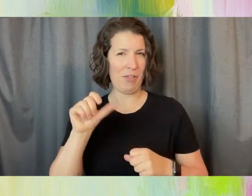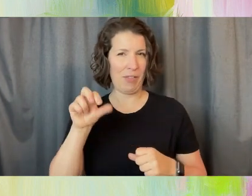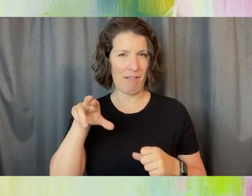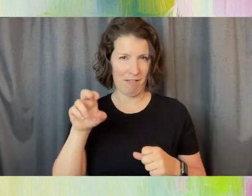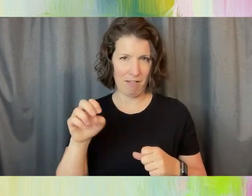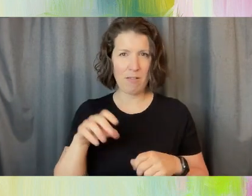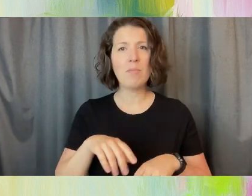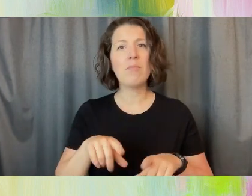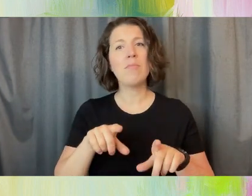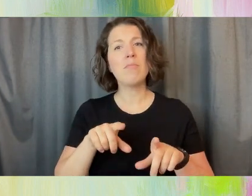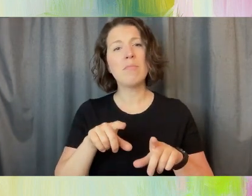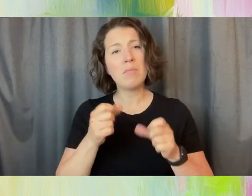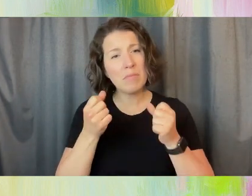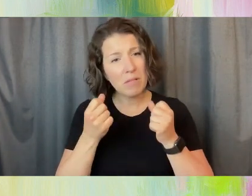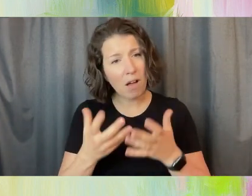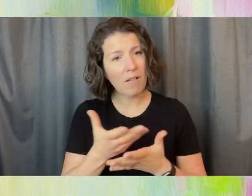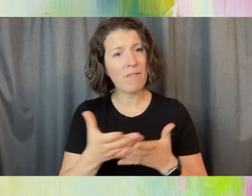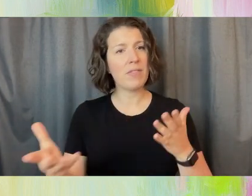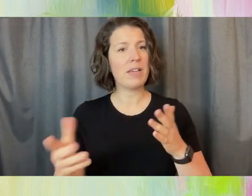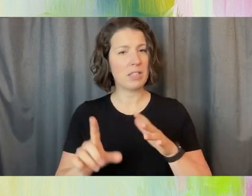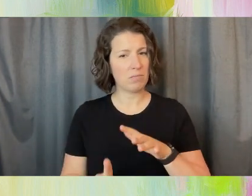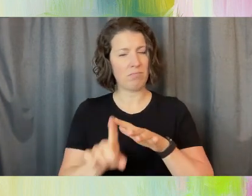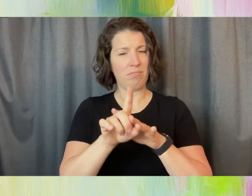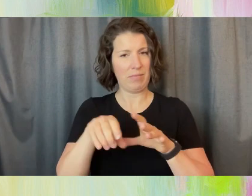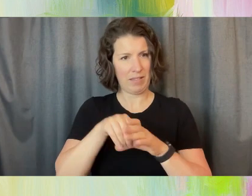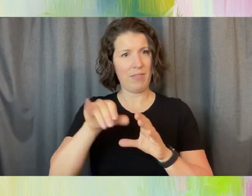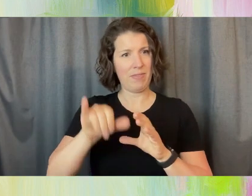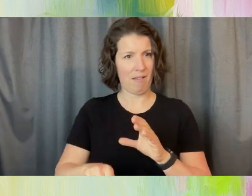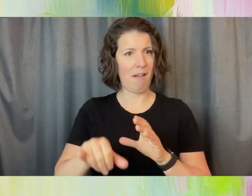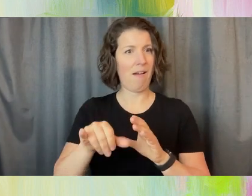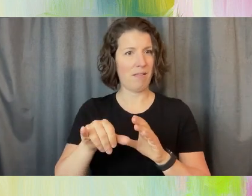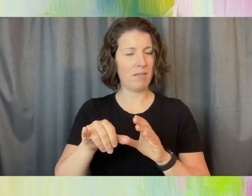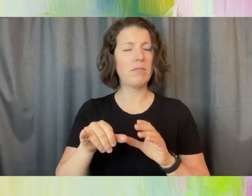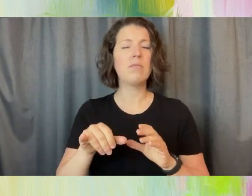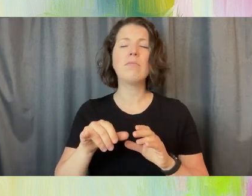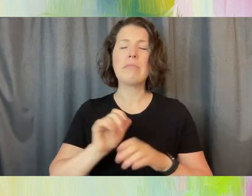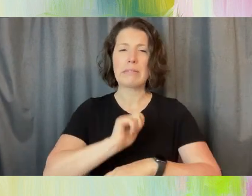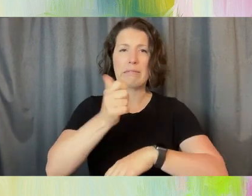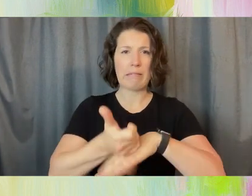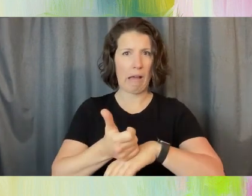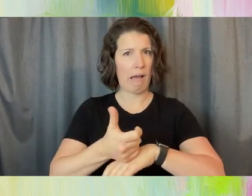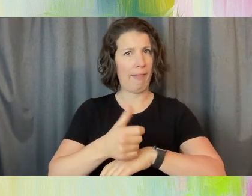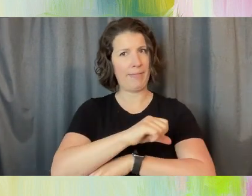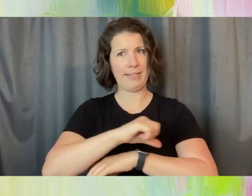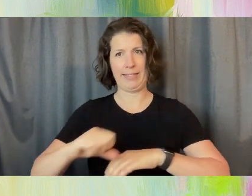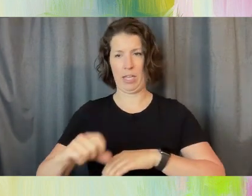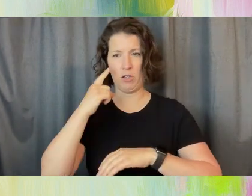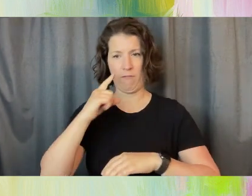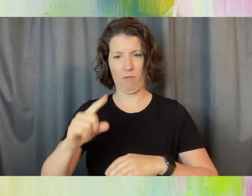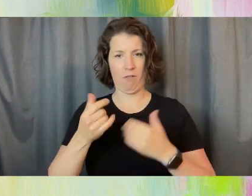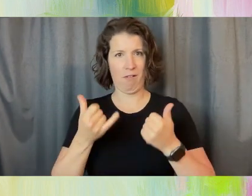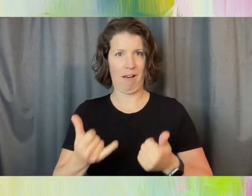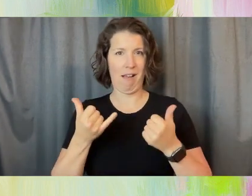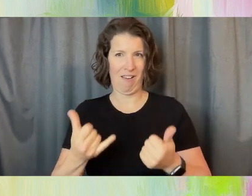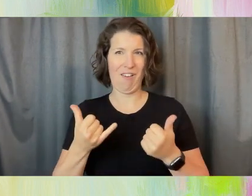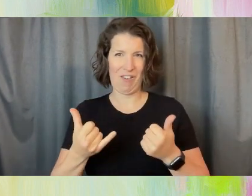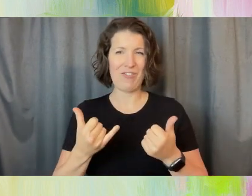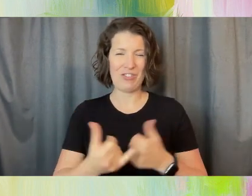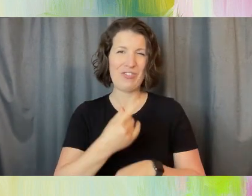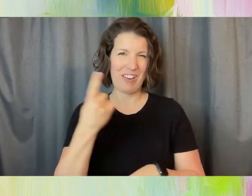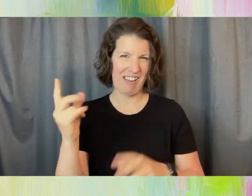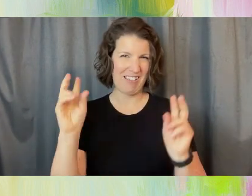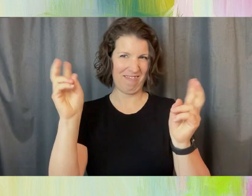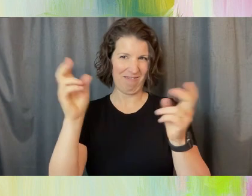things that came up in this policy consortium really have set the stage for what we're doing, what we will be doing today. And